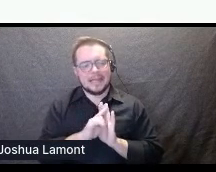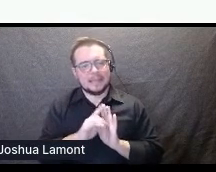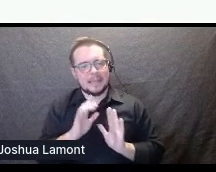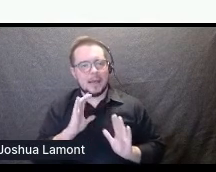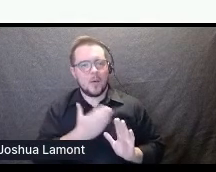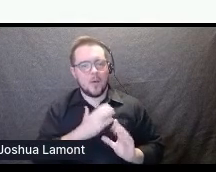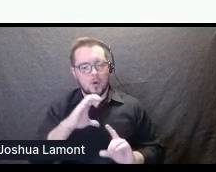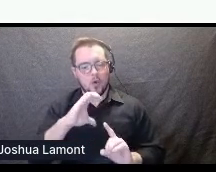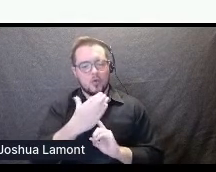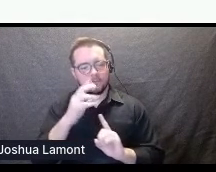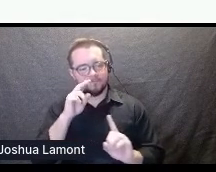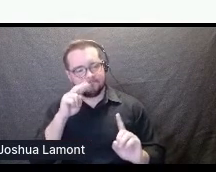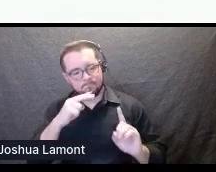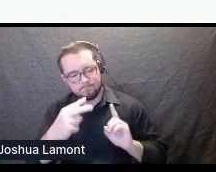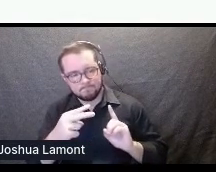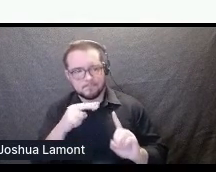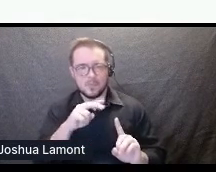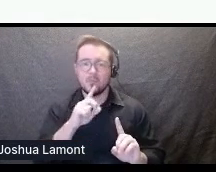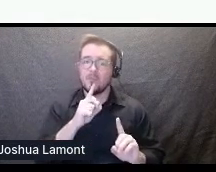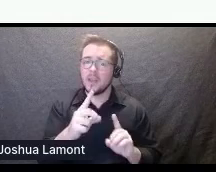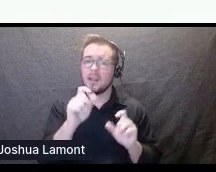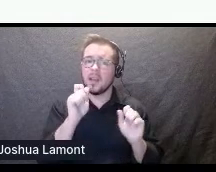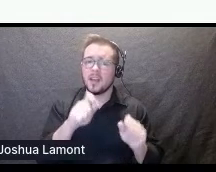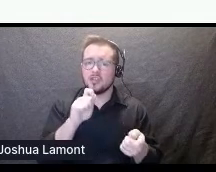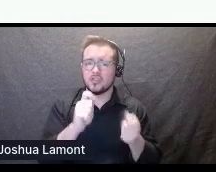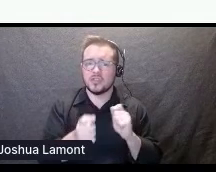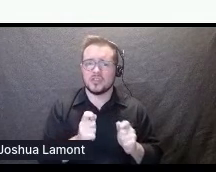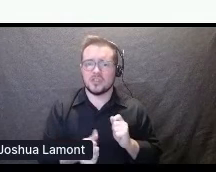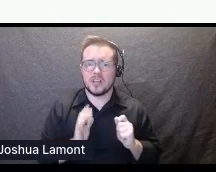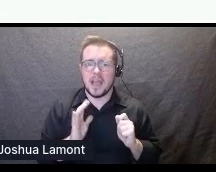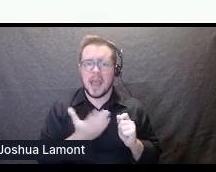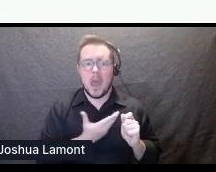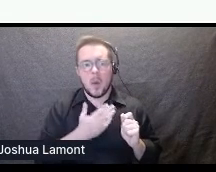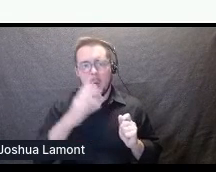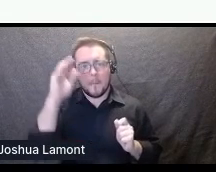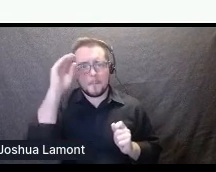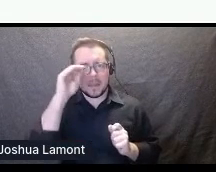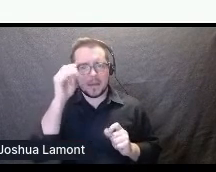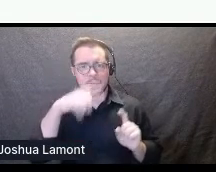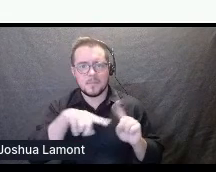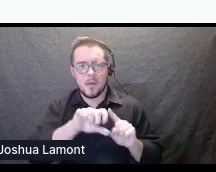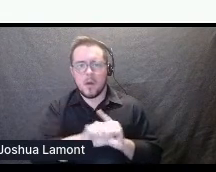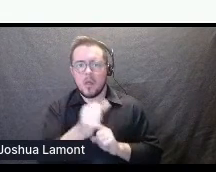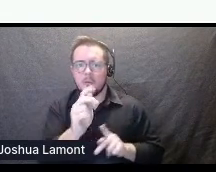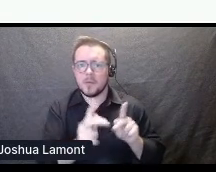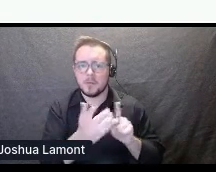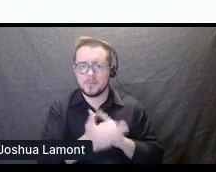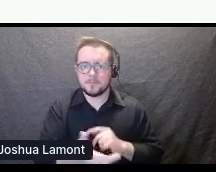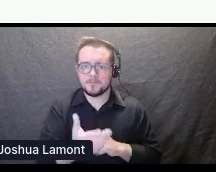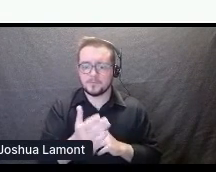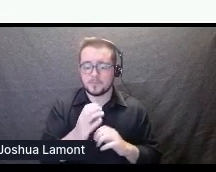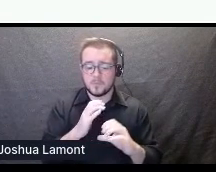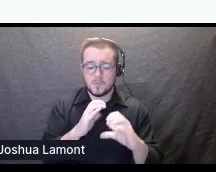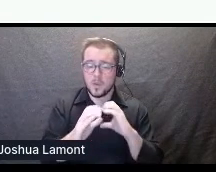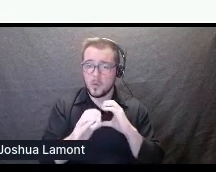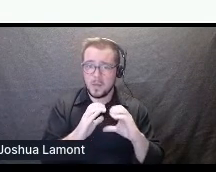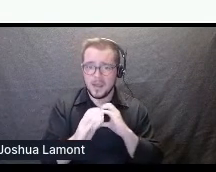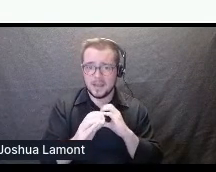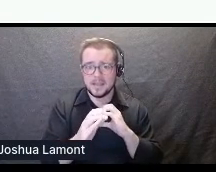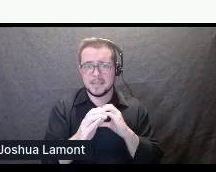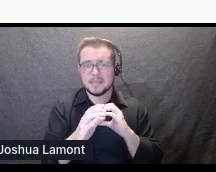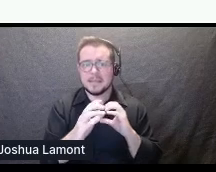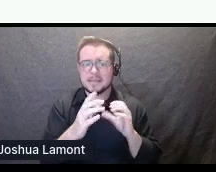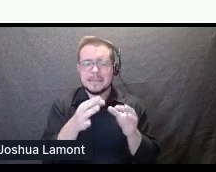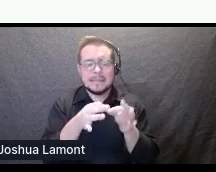sometimes our assumptions about others. Communicating across lines of difference simply means having